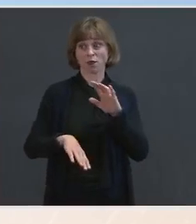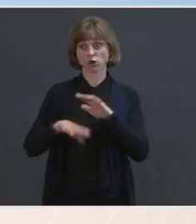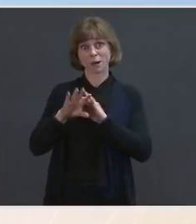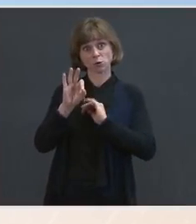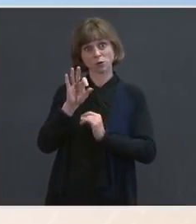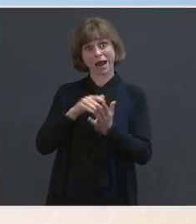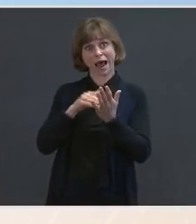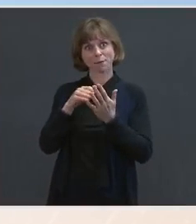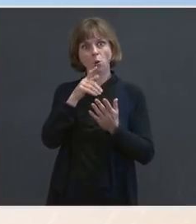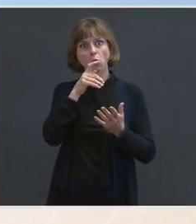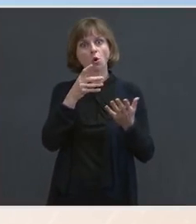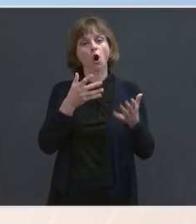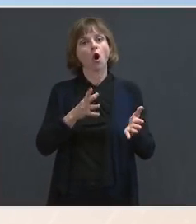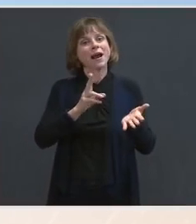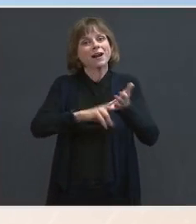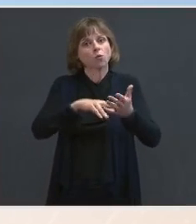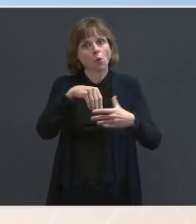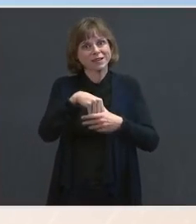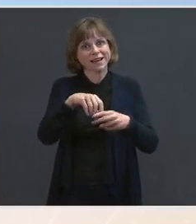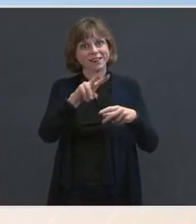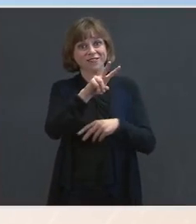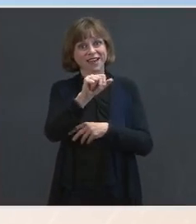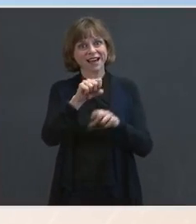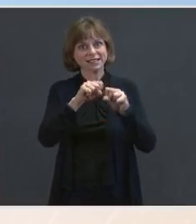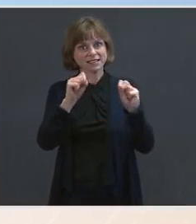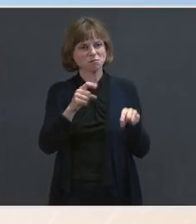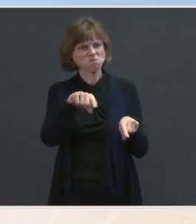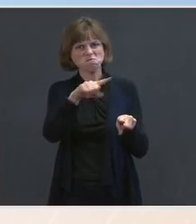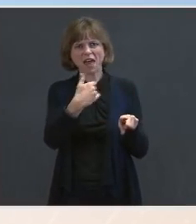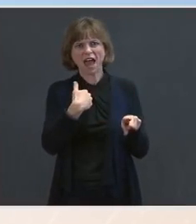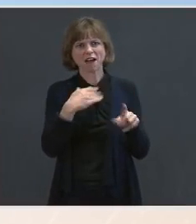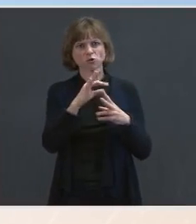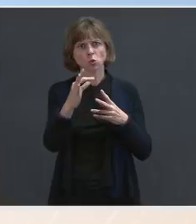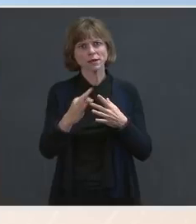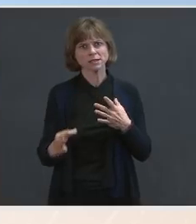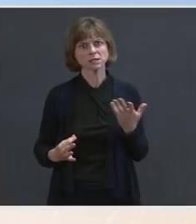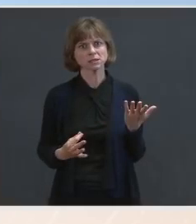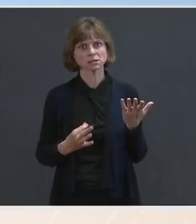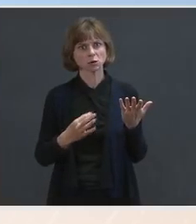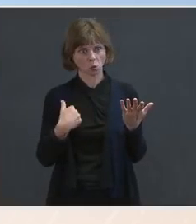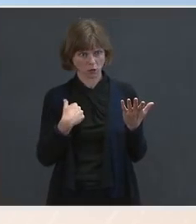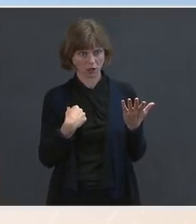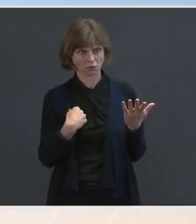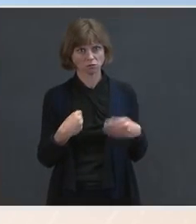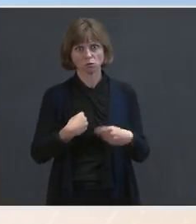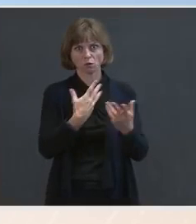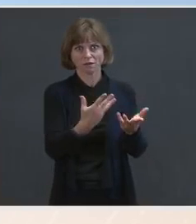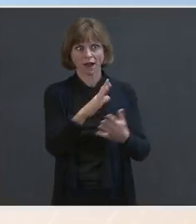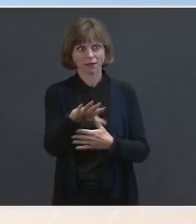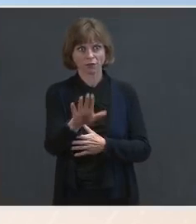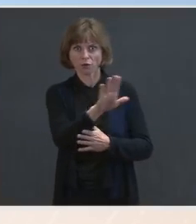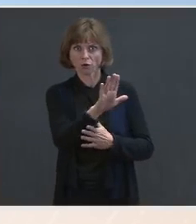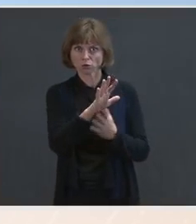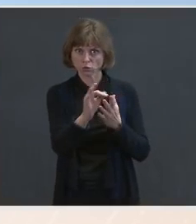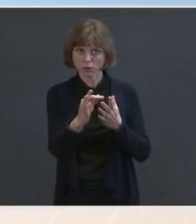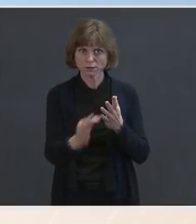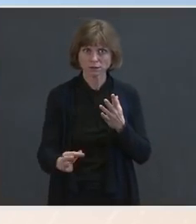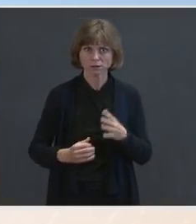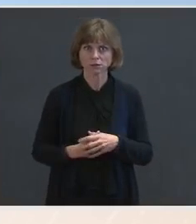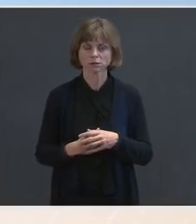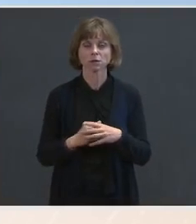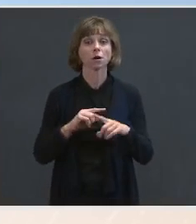are enrolled in the VA system, and they have choices, and we're seeing them make choices. But again, we are trying to